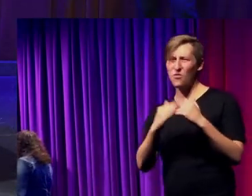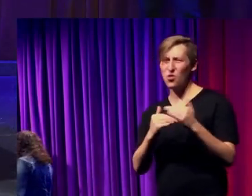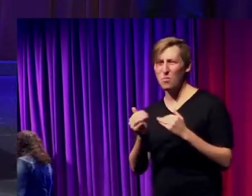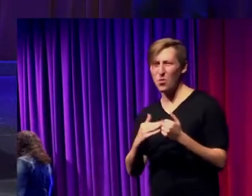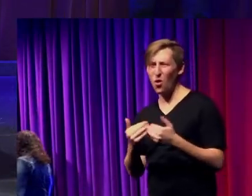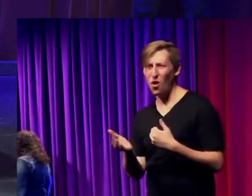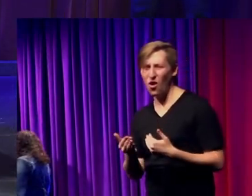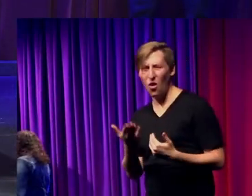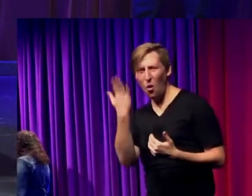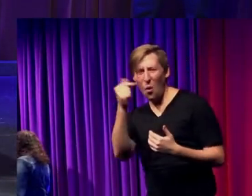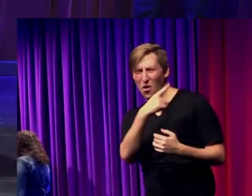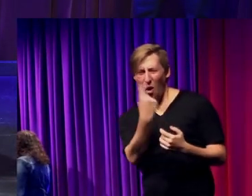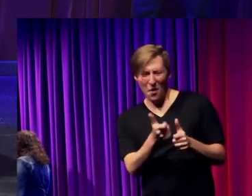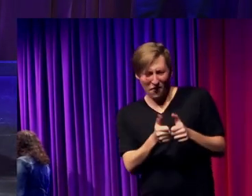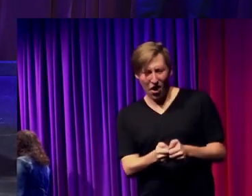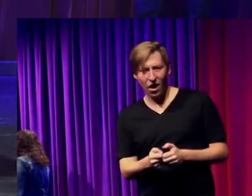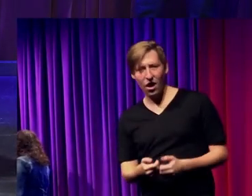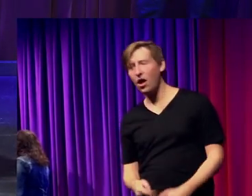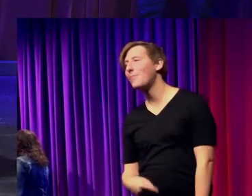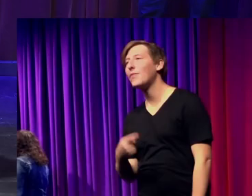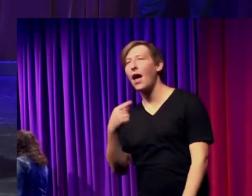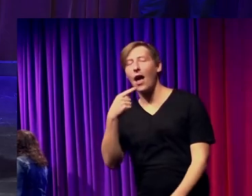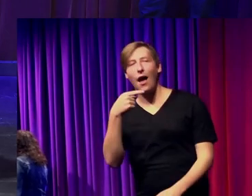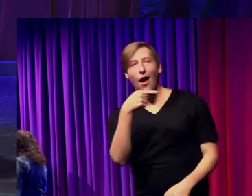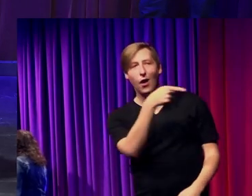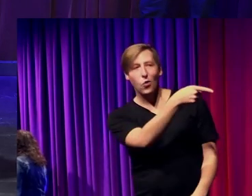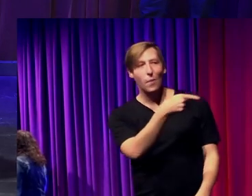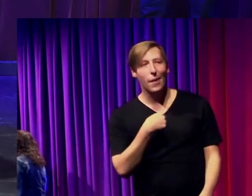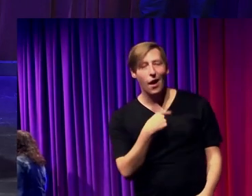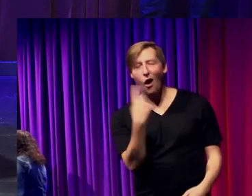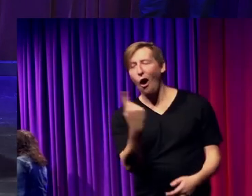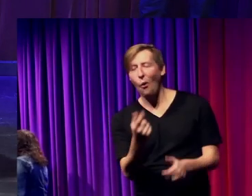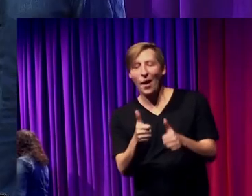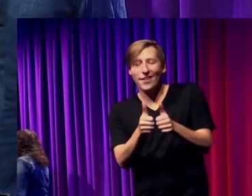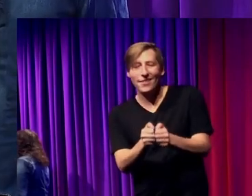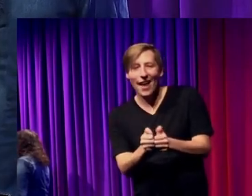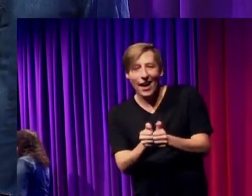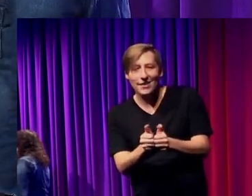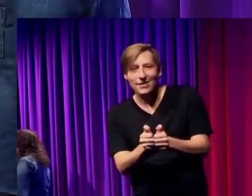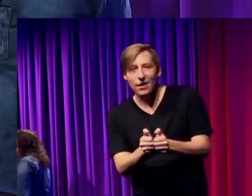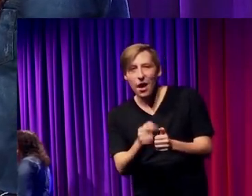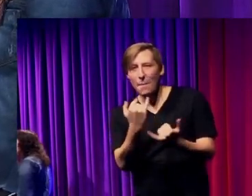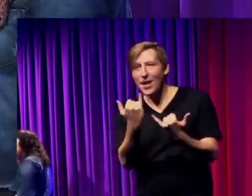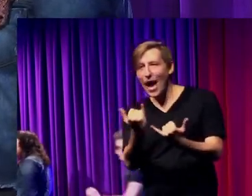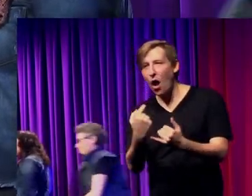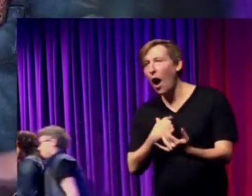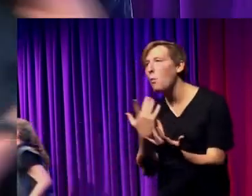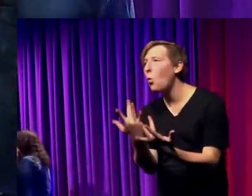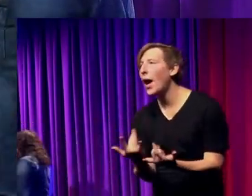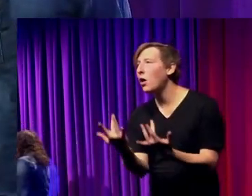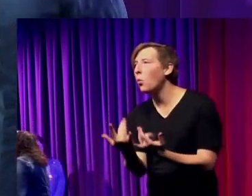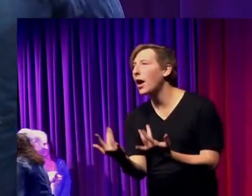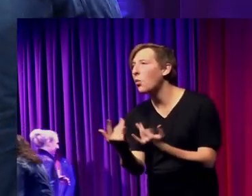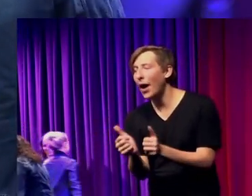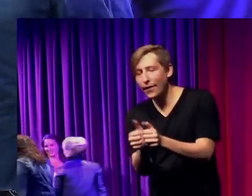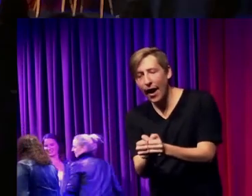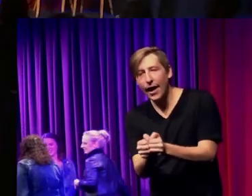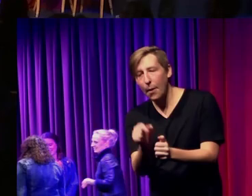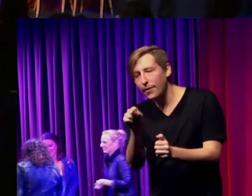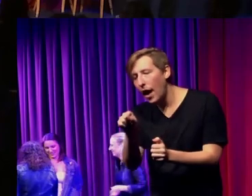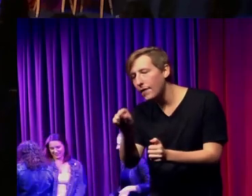to your house because, like, we've been texting and there's just been the dot dot dot bubble for hours and I'm dying.